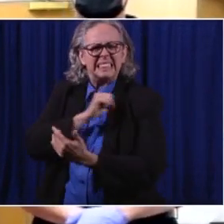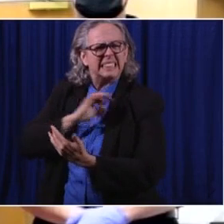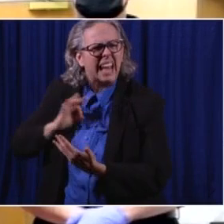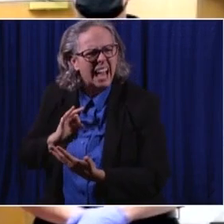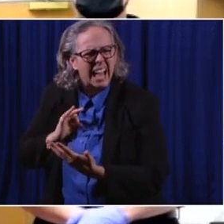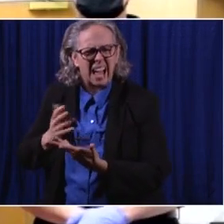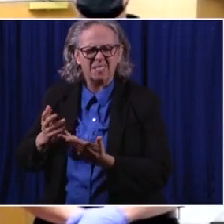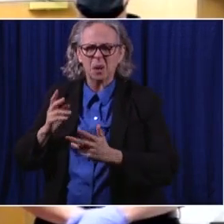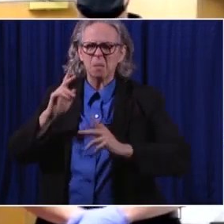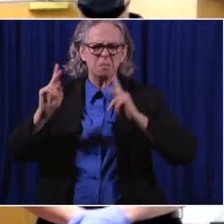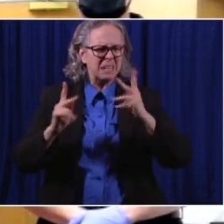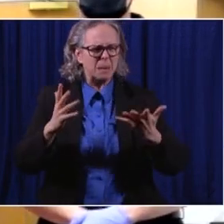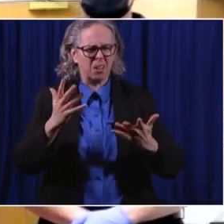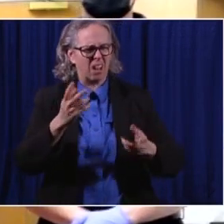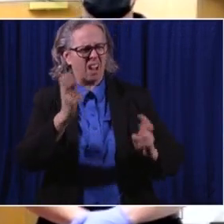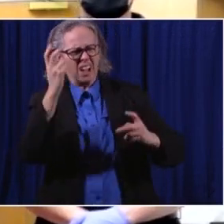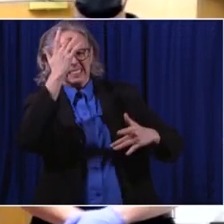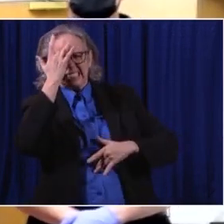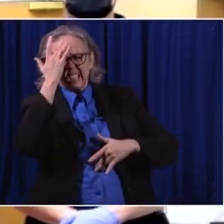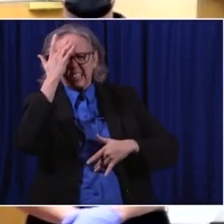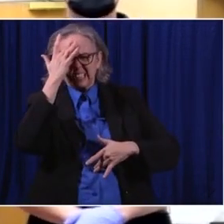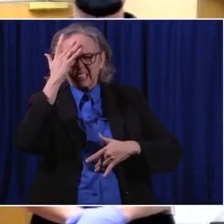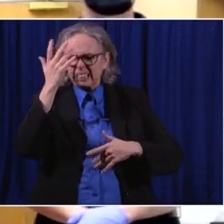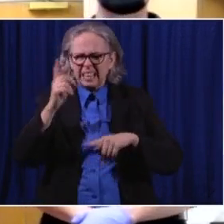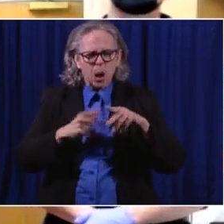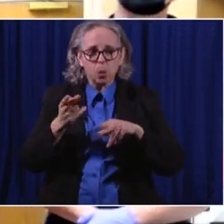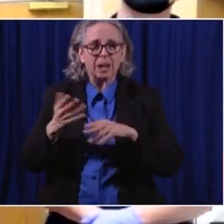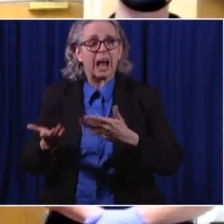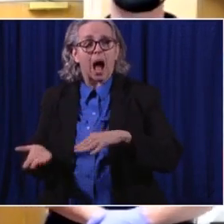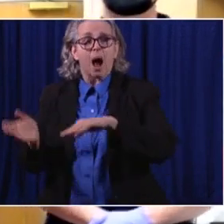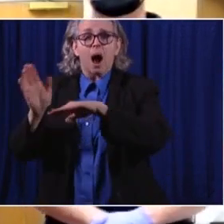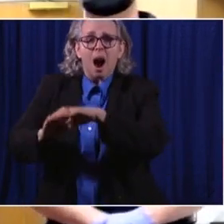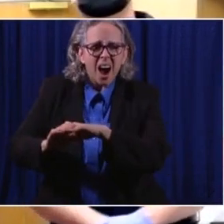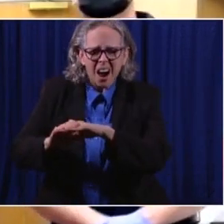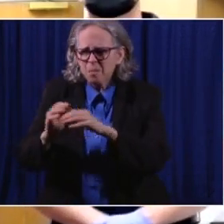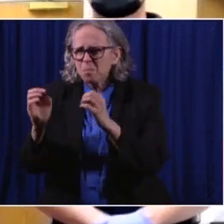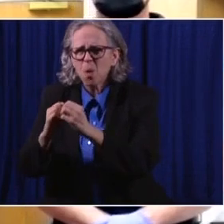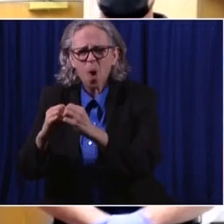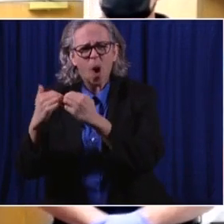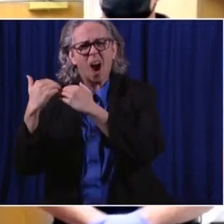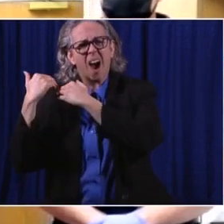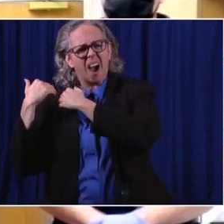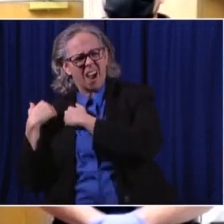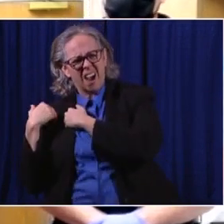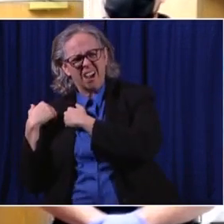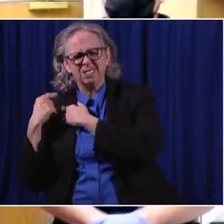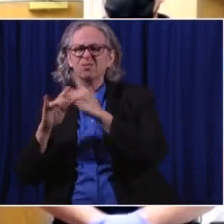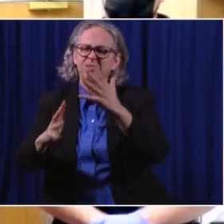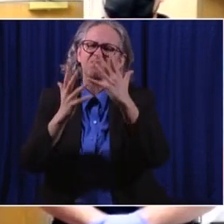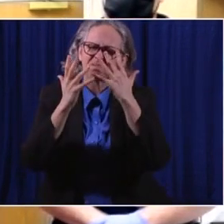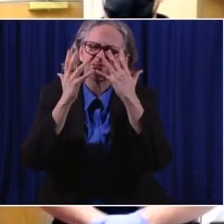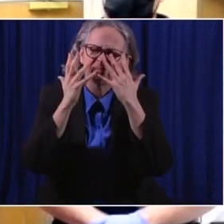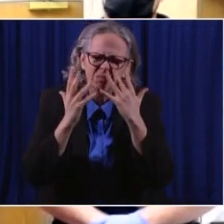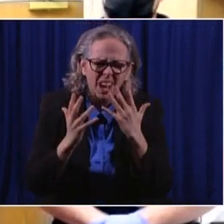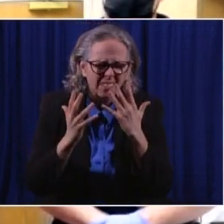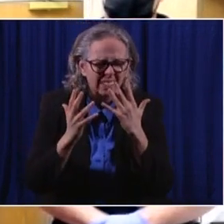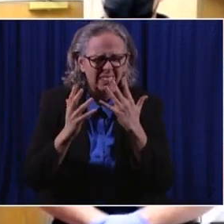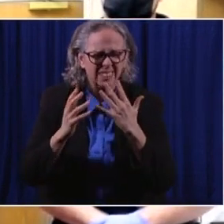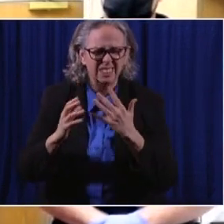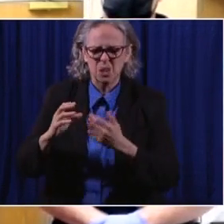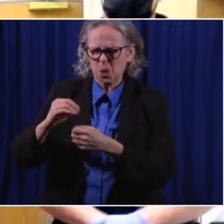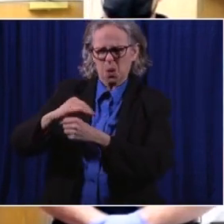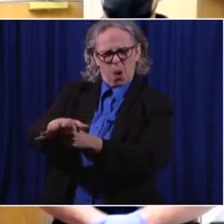are increasing. Unfortunately, our first fatality due to COVID-19 in Lake County was